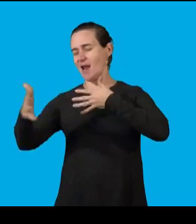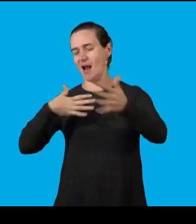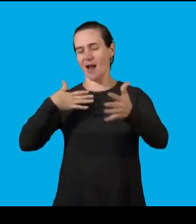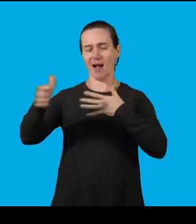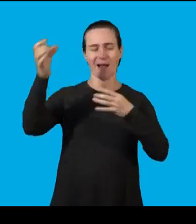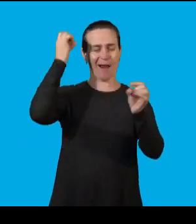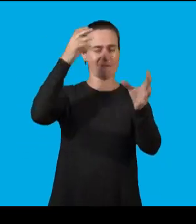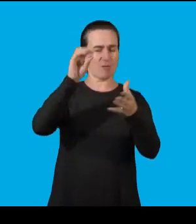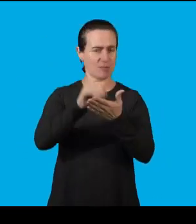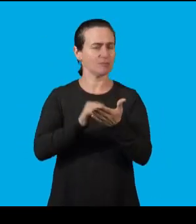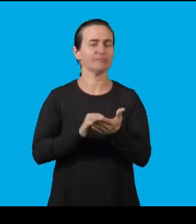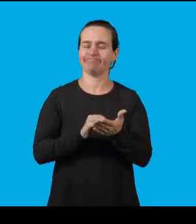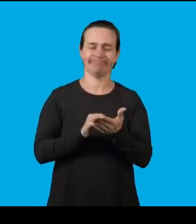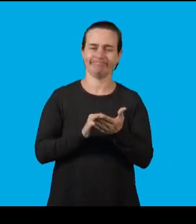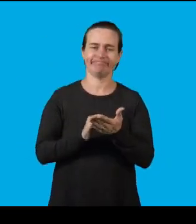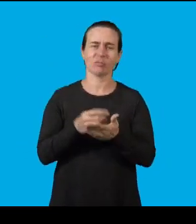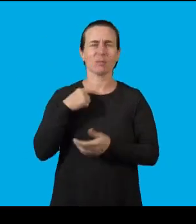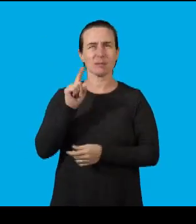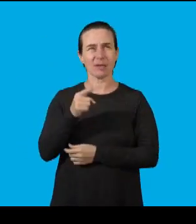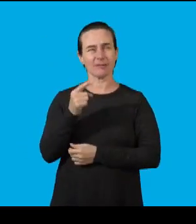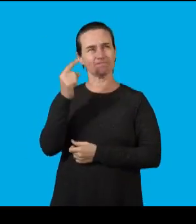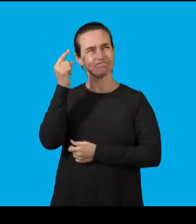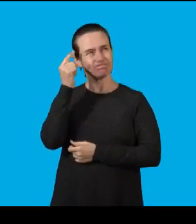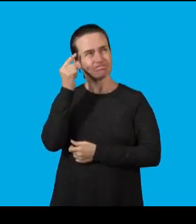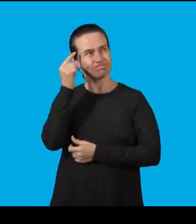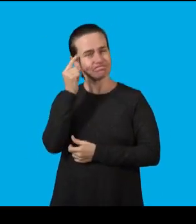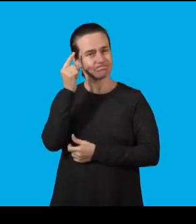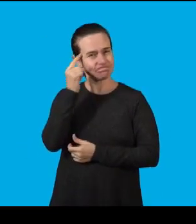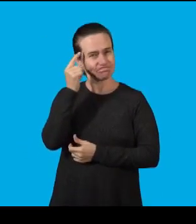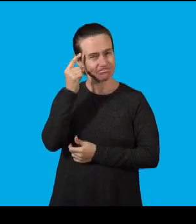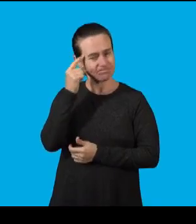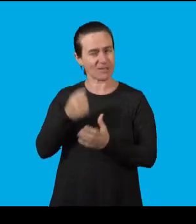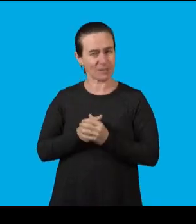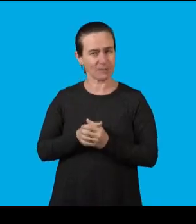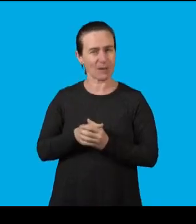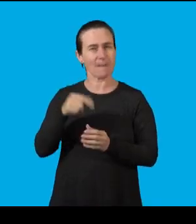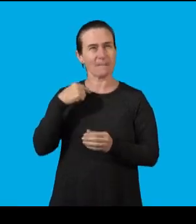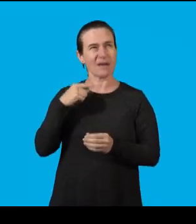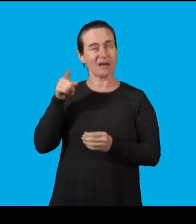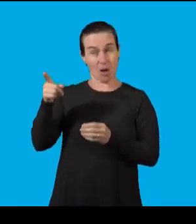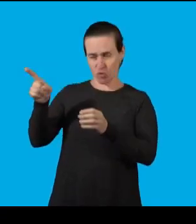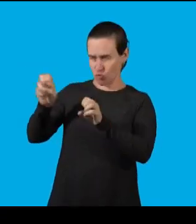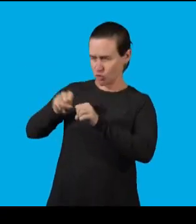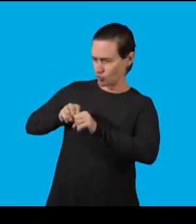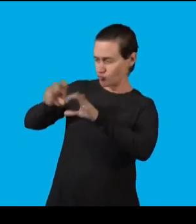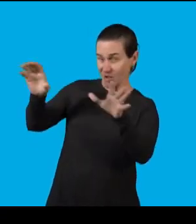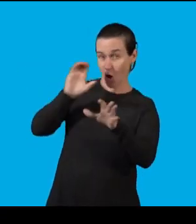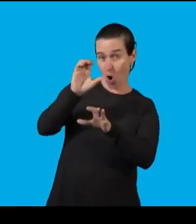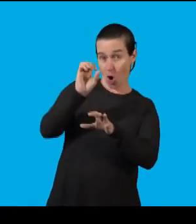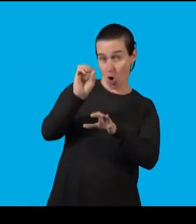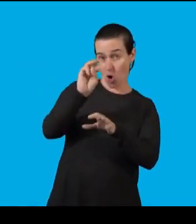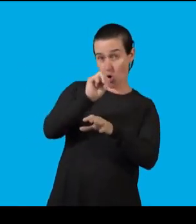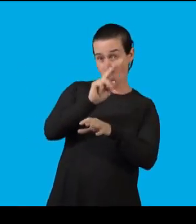The question tells you that you need to think your answer with regard to the spreading